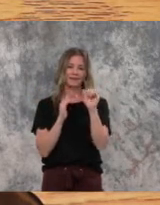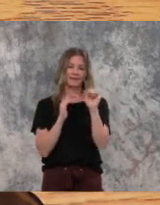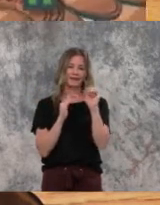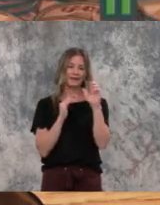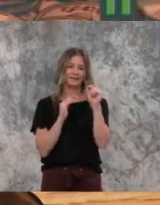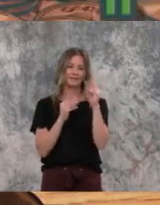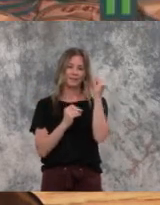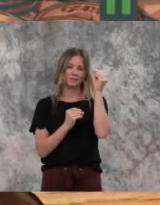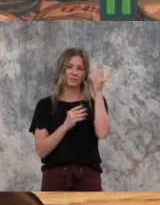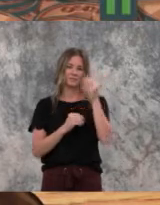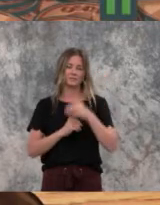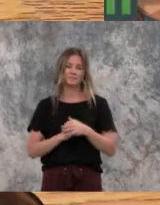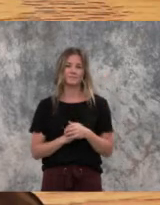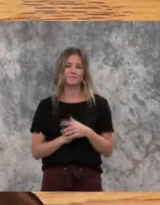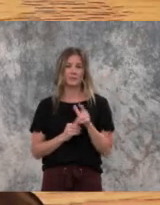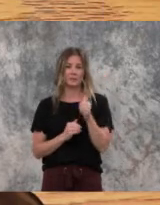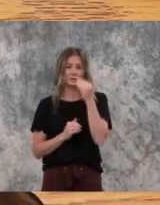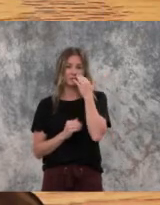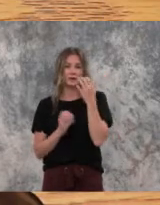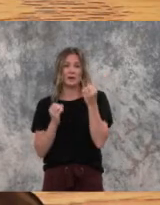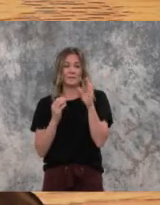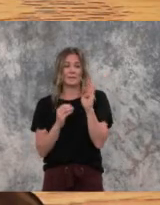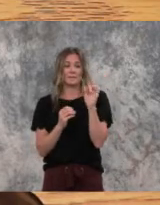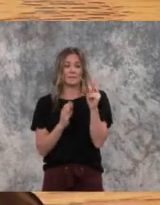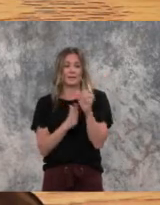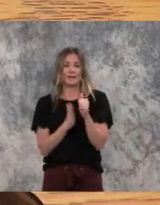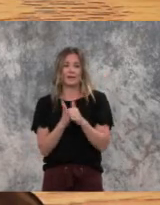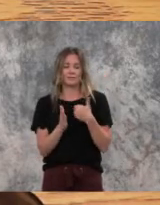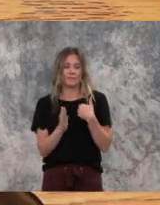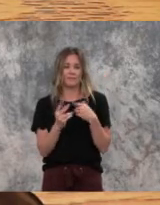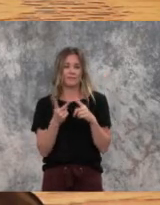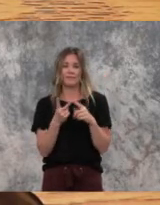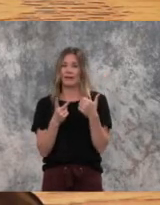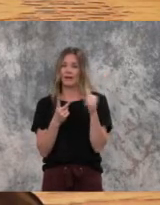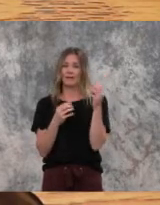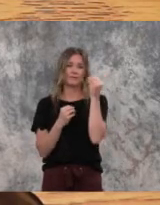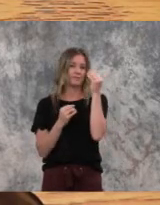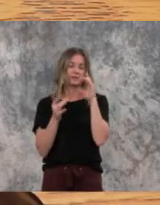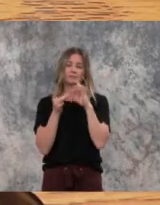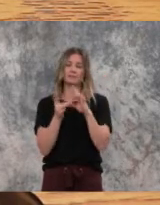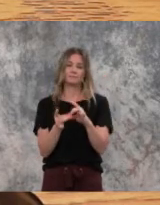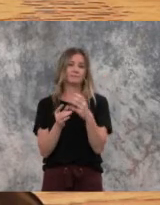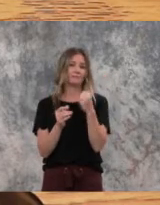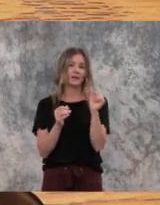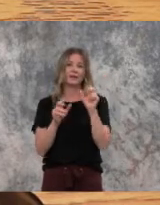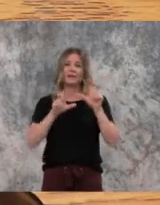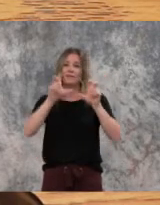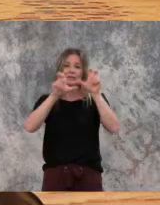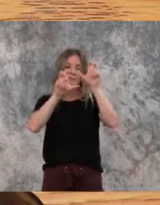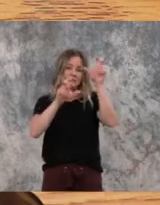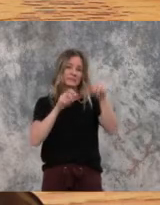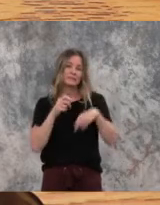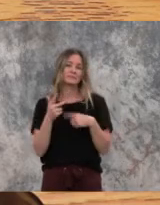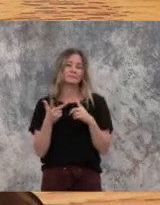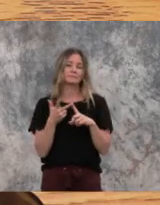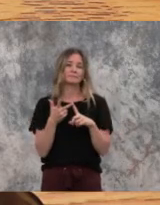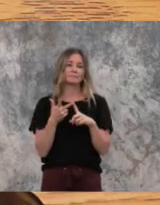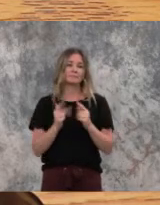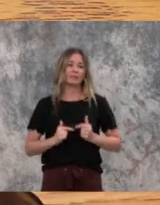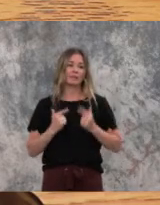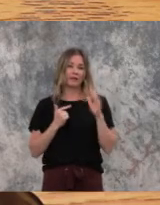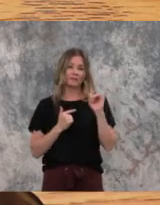information. You need to know how many bank accounts you have, any information about any investments,